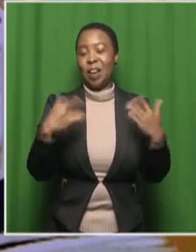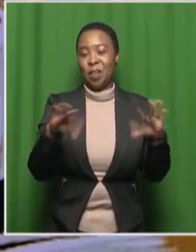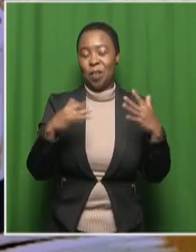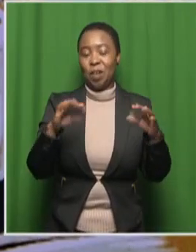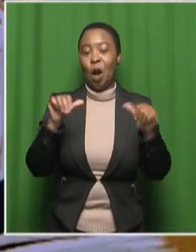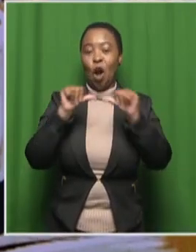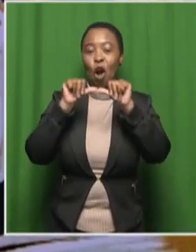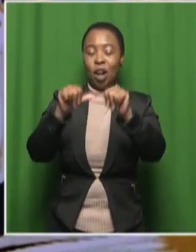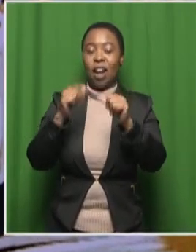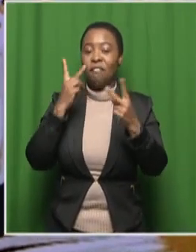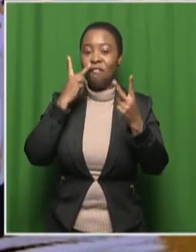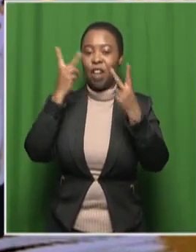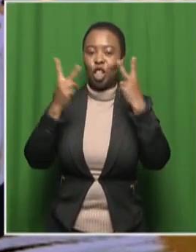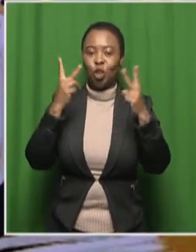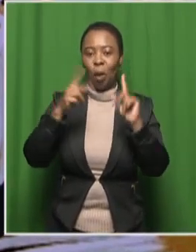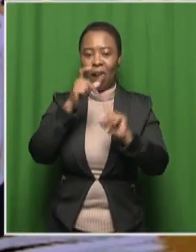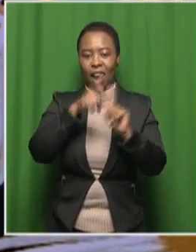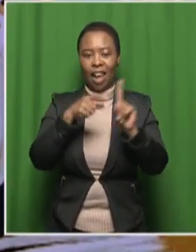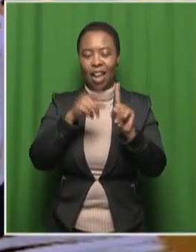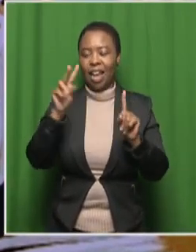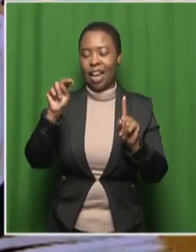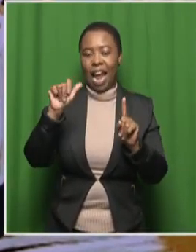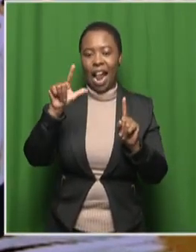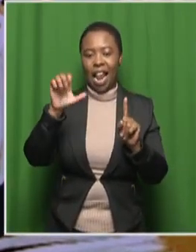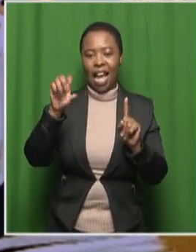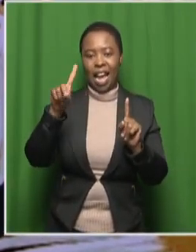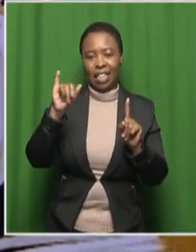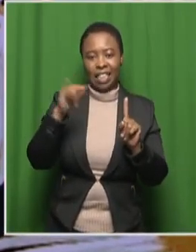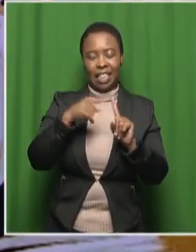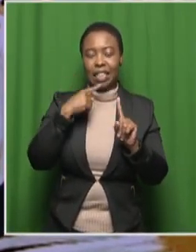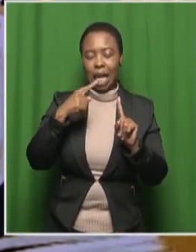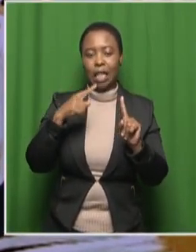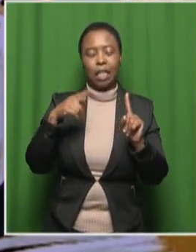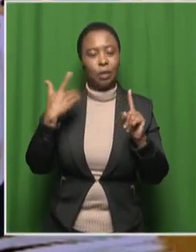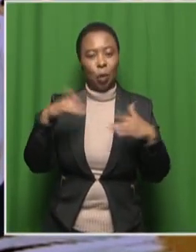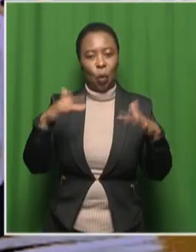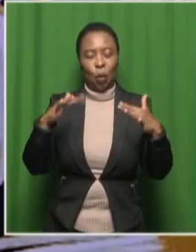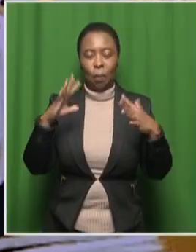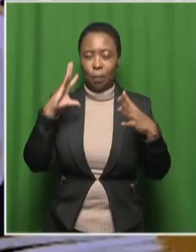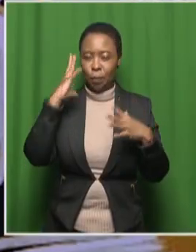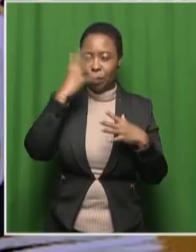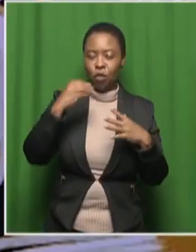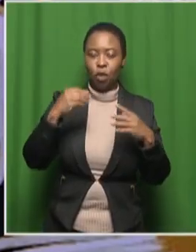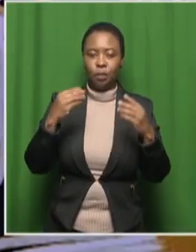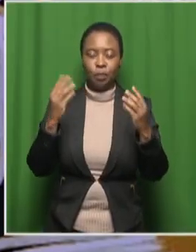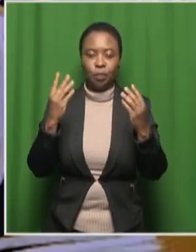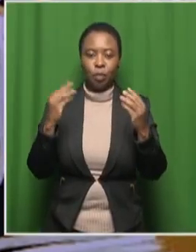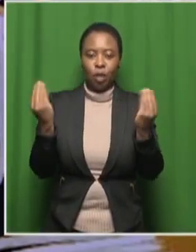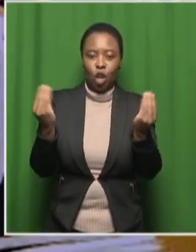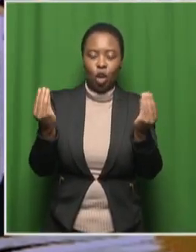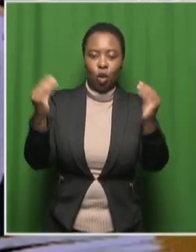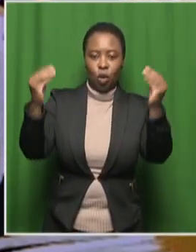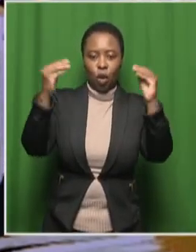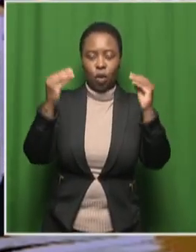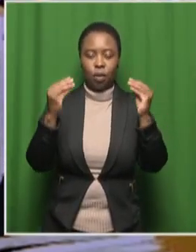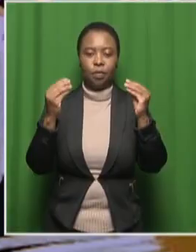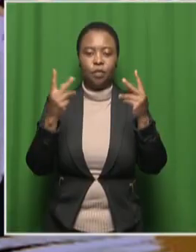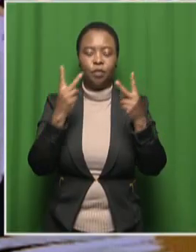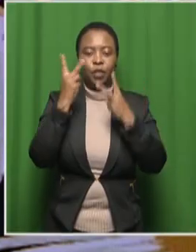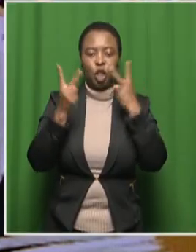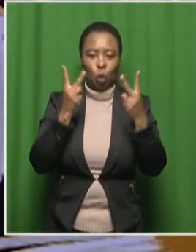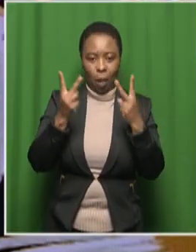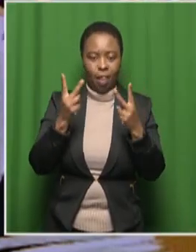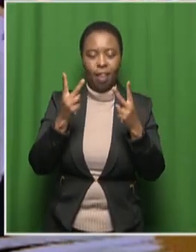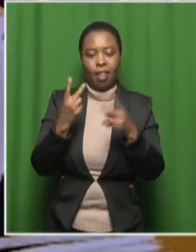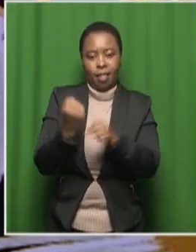visual artist Naledi Modupi believes that she excels at creating beautiful things. And her latest collaboration with one of the biggest retailers can